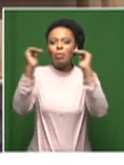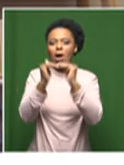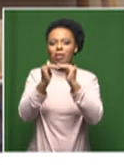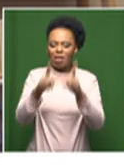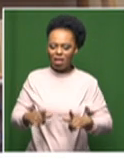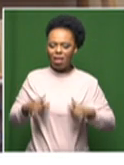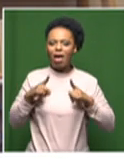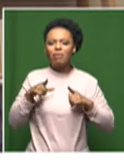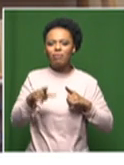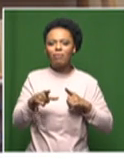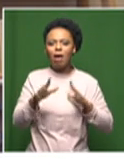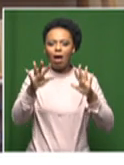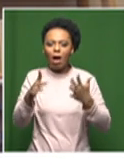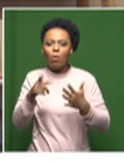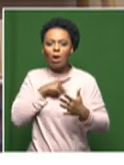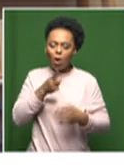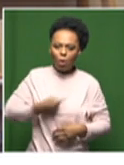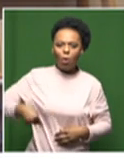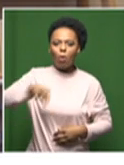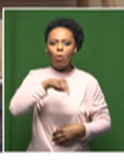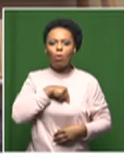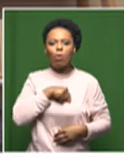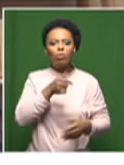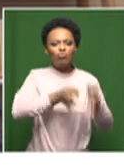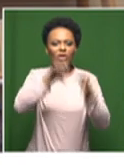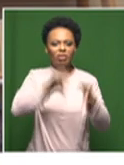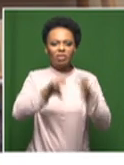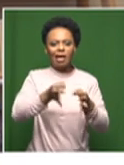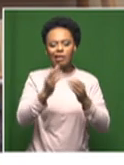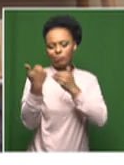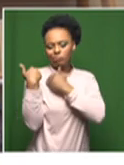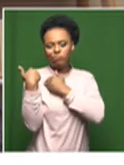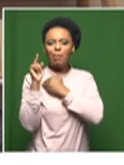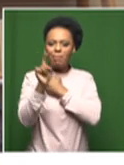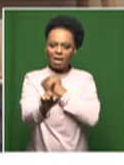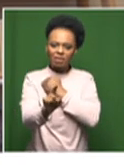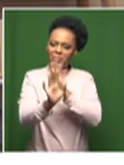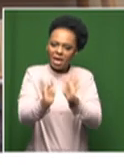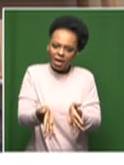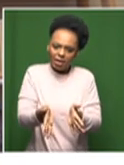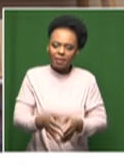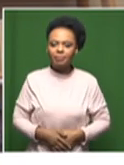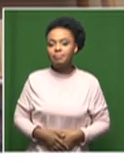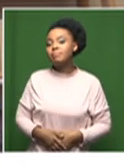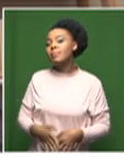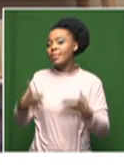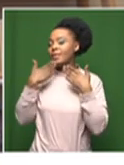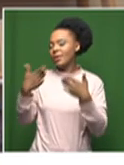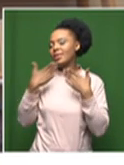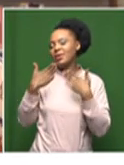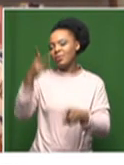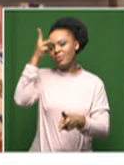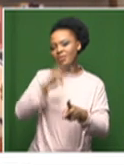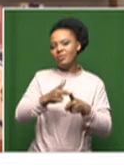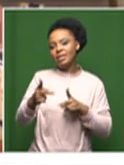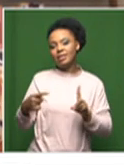alive by claiming accountability from our politicians? Well, Professor van der Westhuizen, thank you so much for your time. Professor